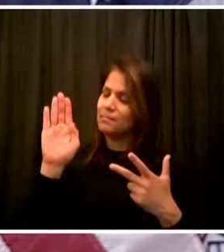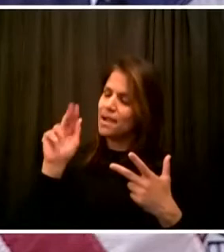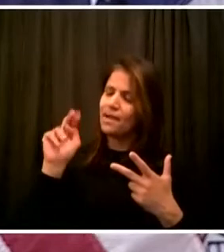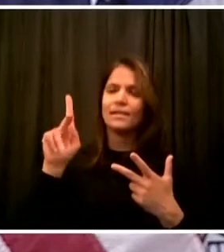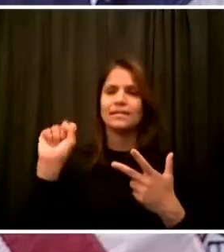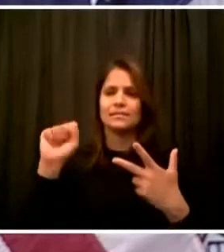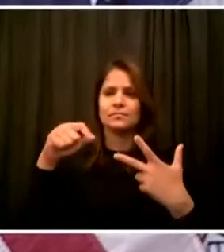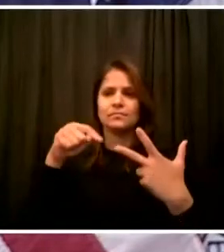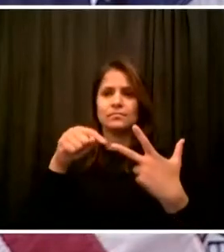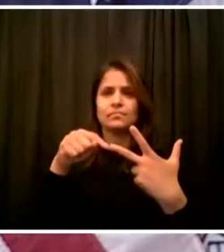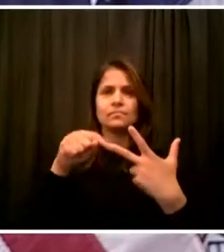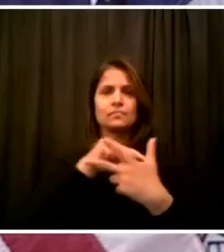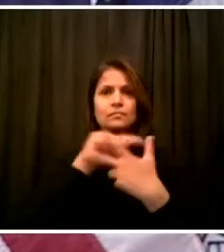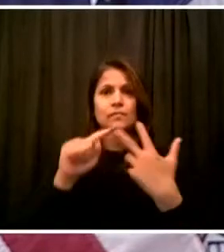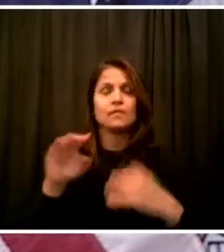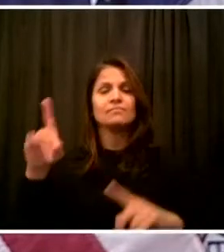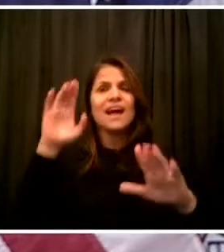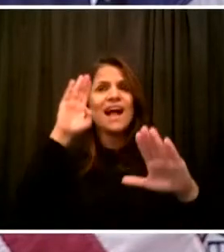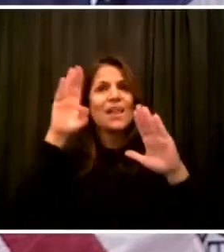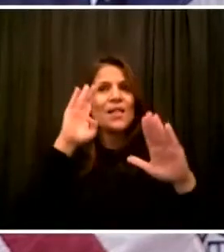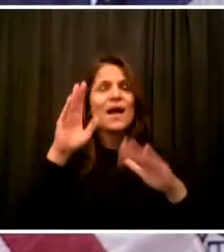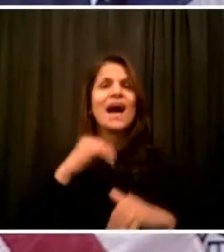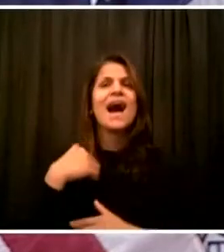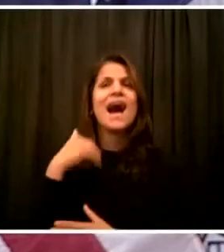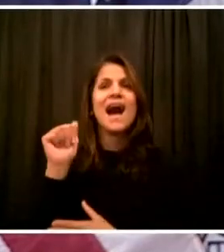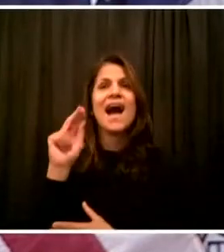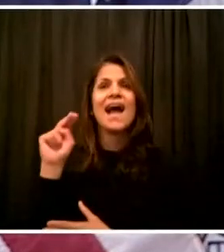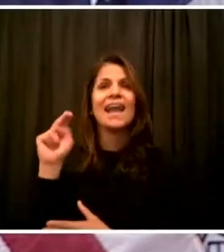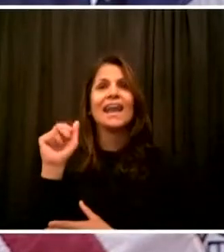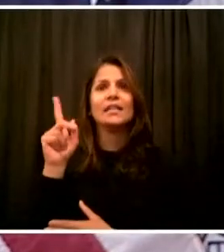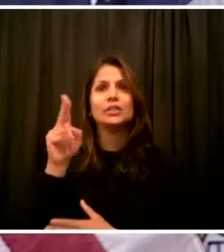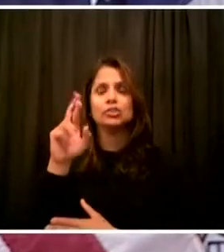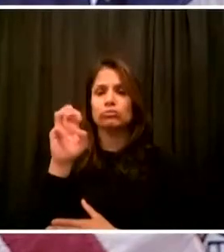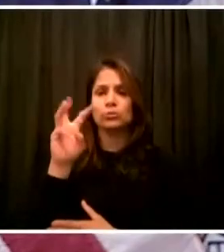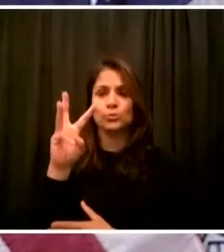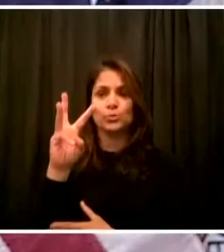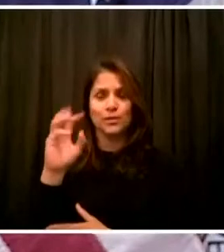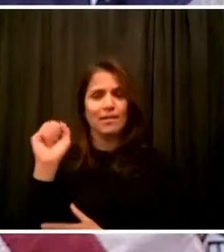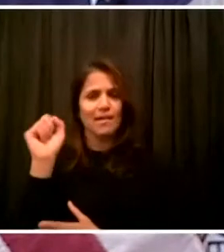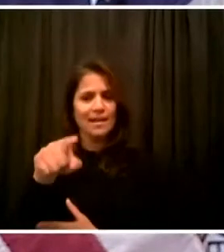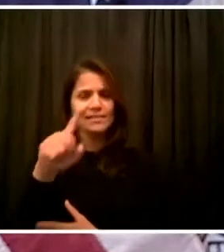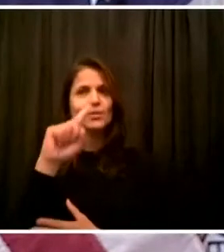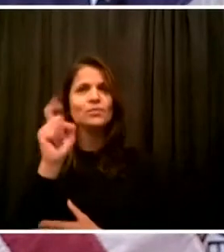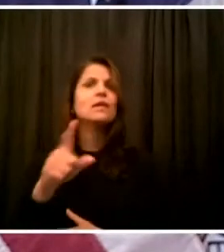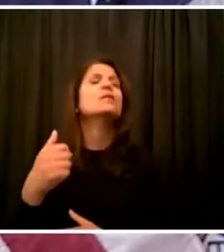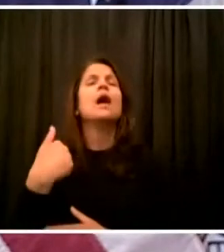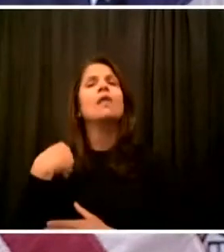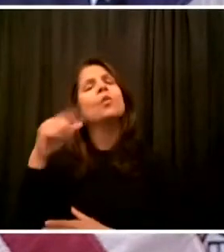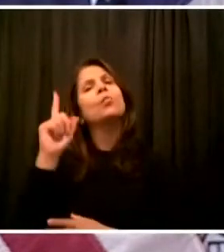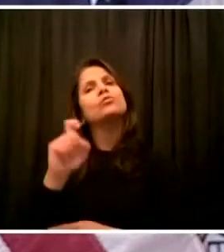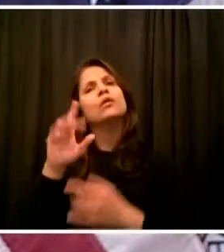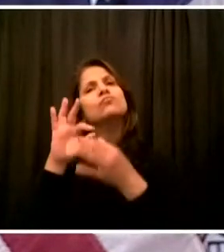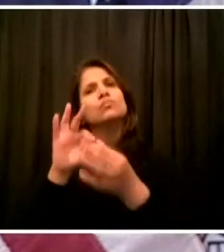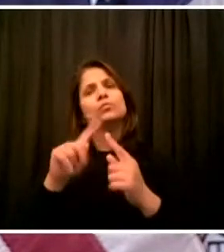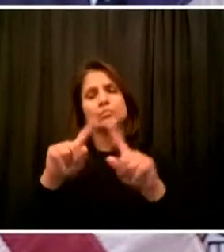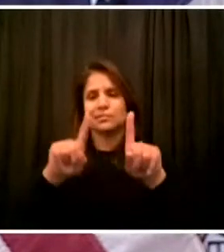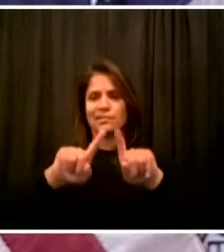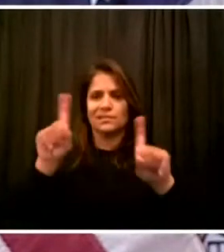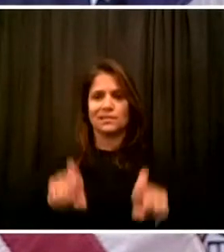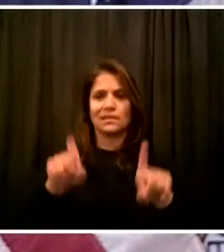with testing. You said at the outset that there are now 23 sites where people can essentially get up and